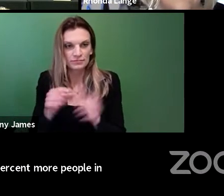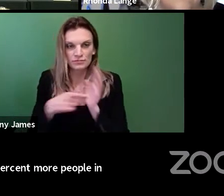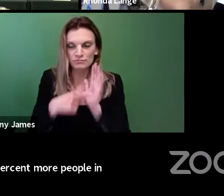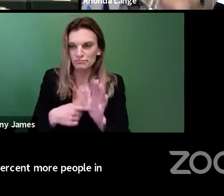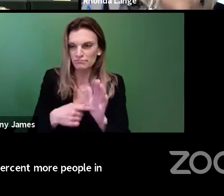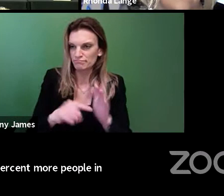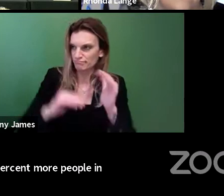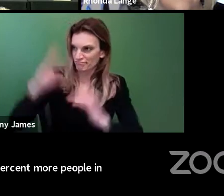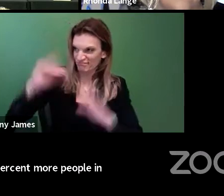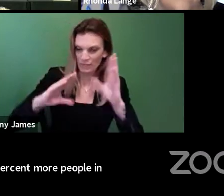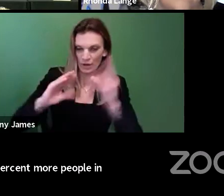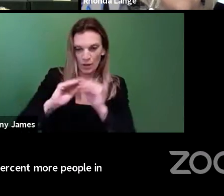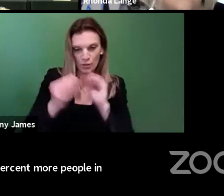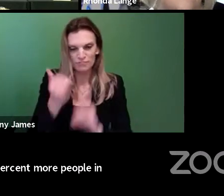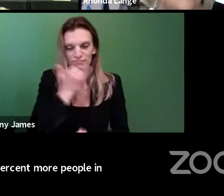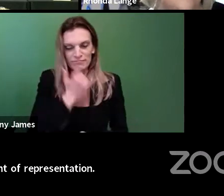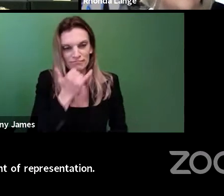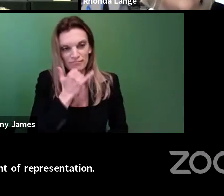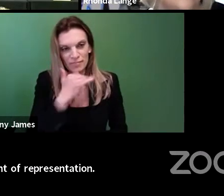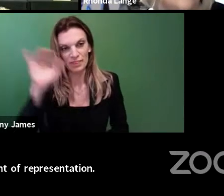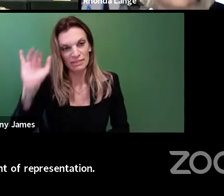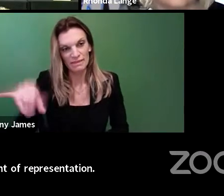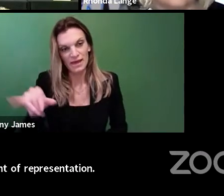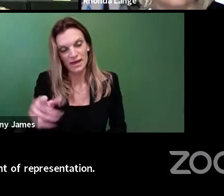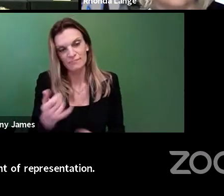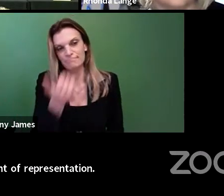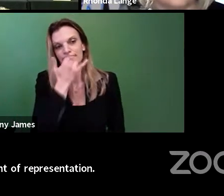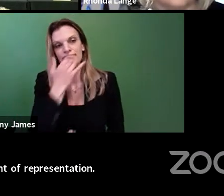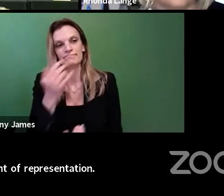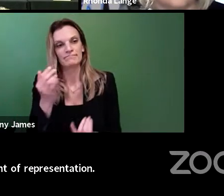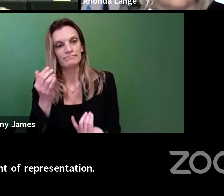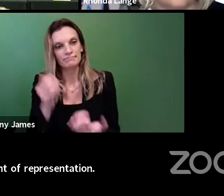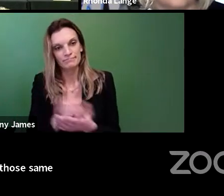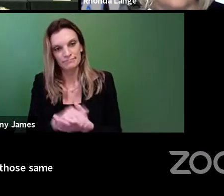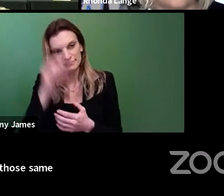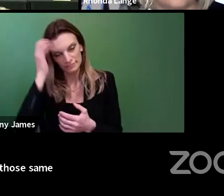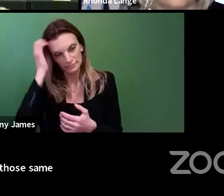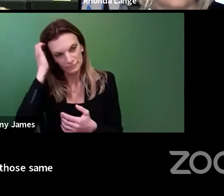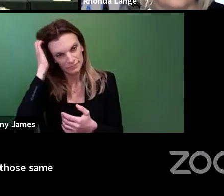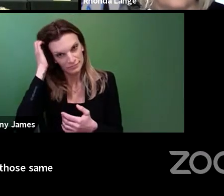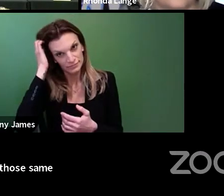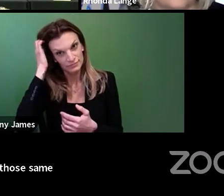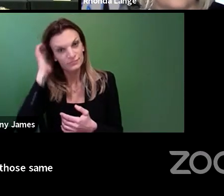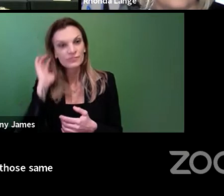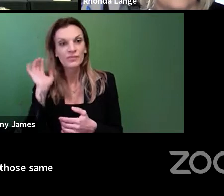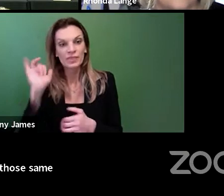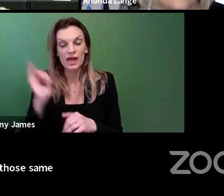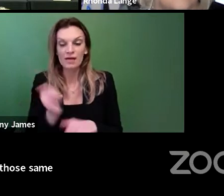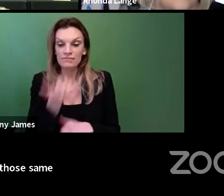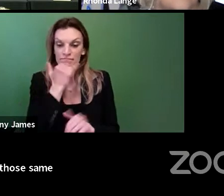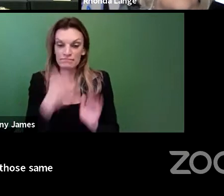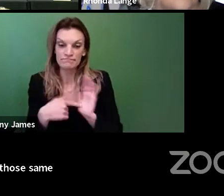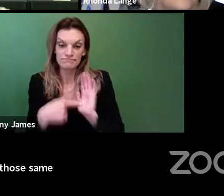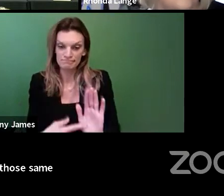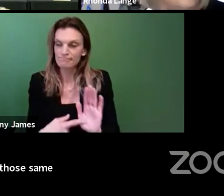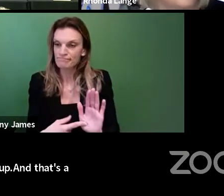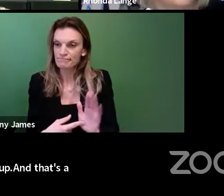I urge you not to play those same games because it all adds up, and that's a lot of misrepresented